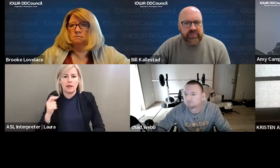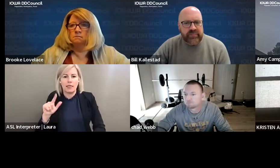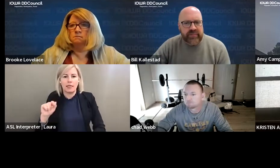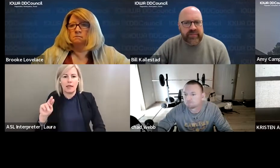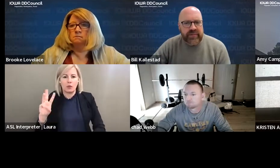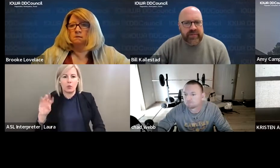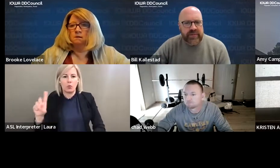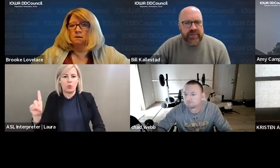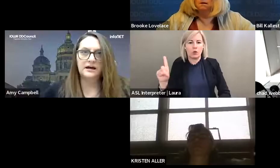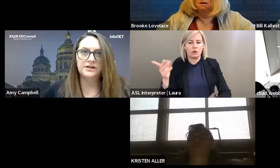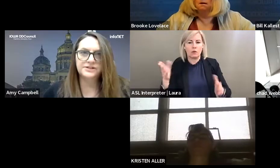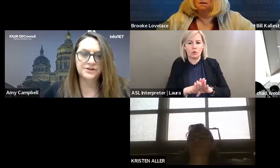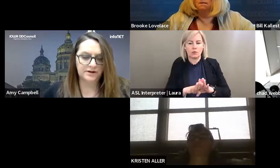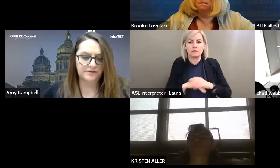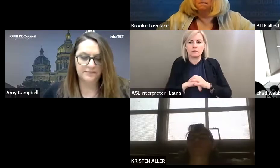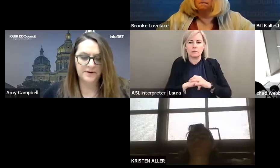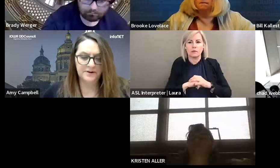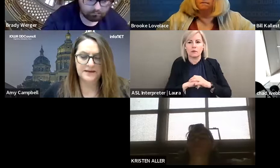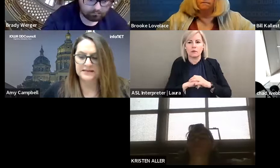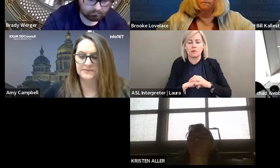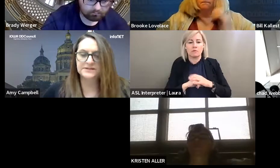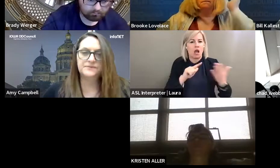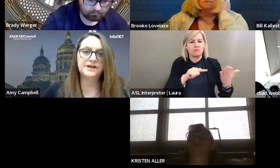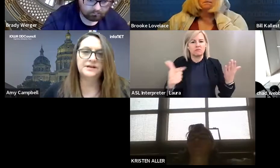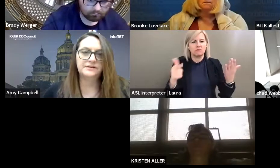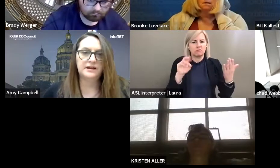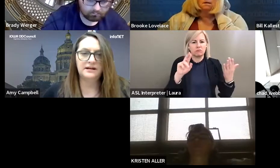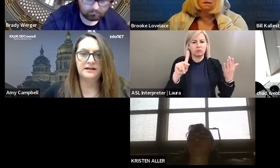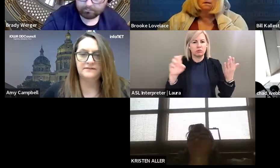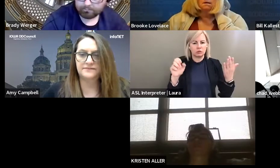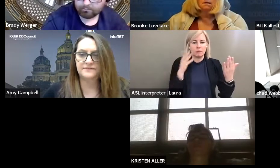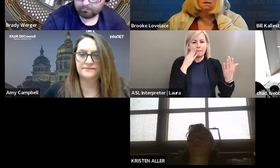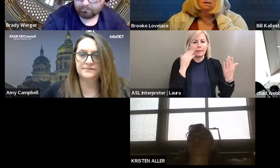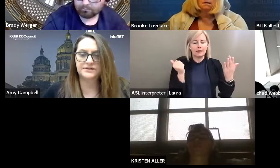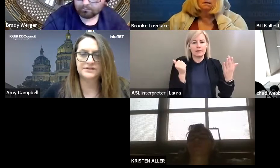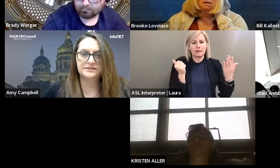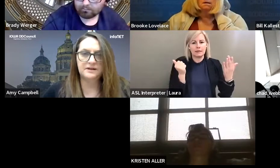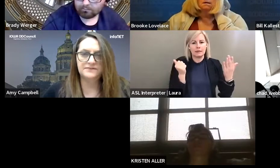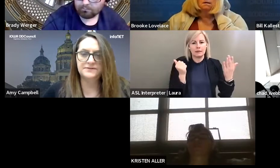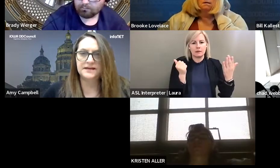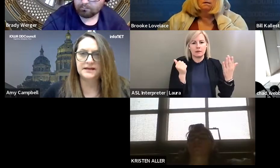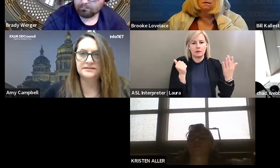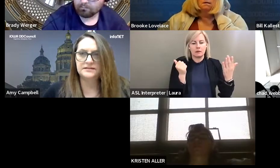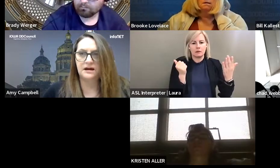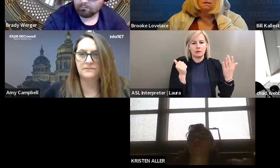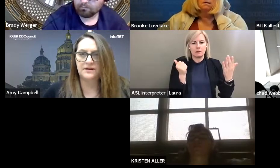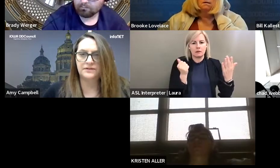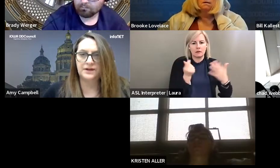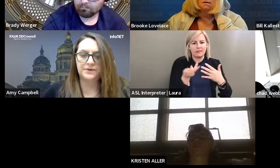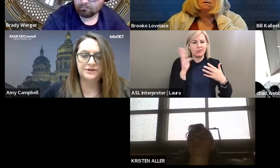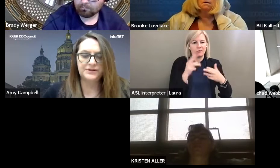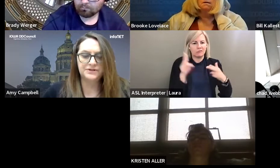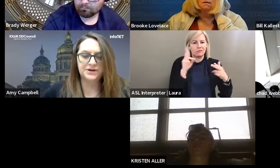update. Yeah, I'll just turn it over to Brooke, because we didn't want to not have just a few seconds to talk